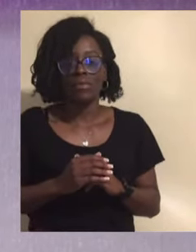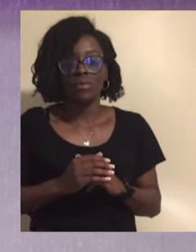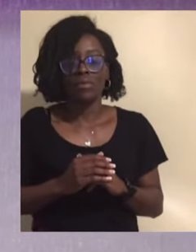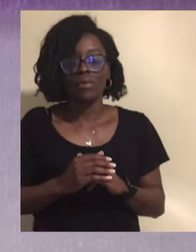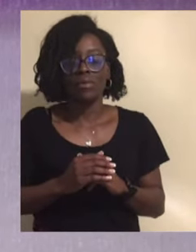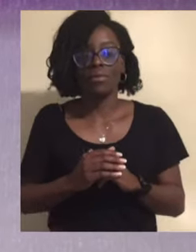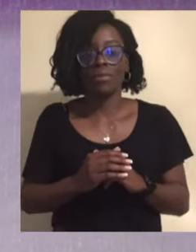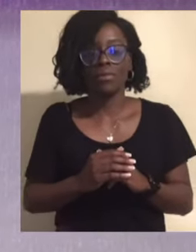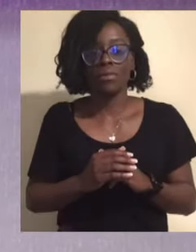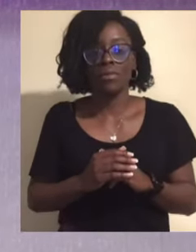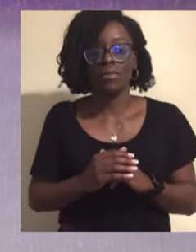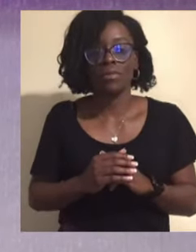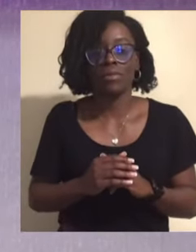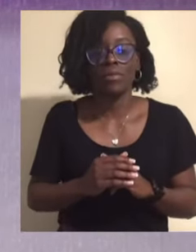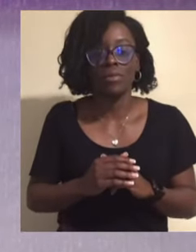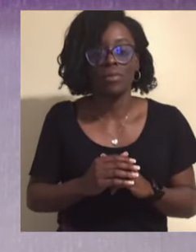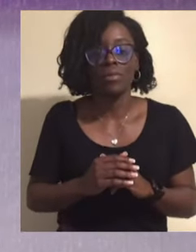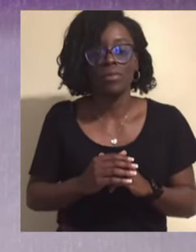Biblically,